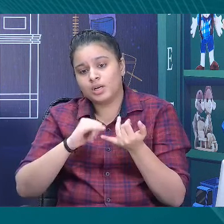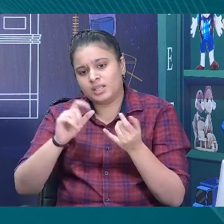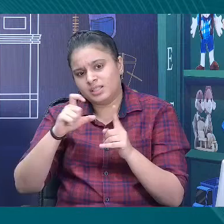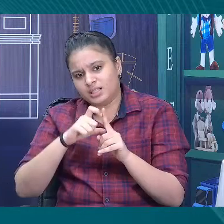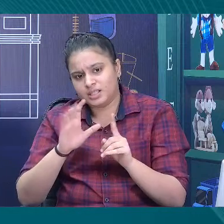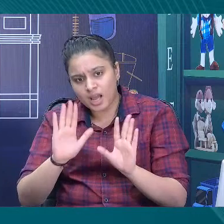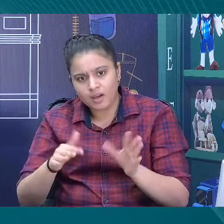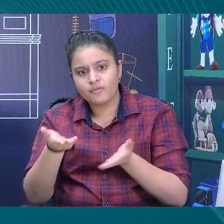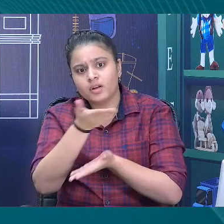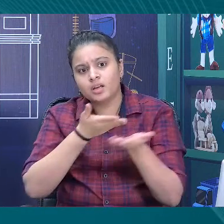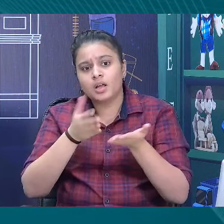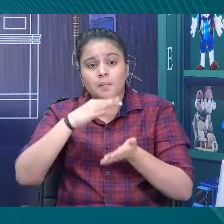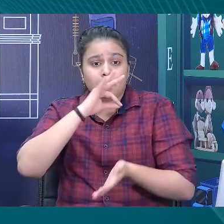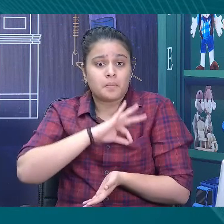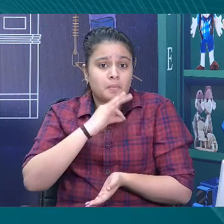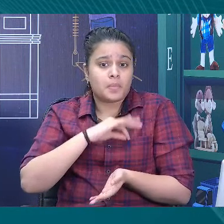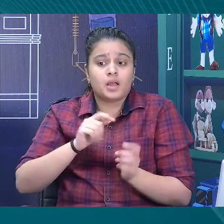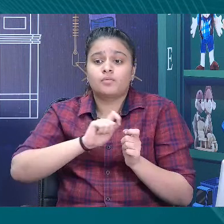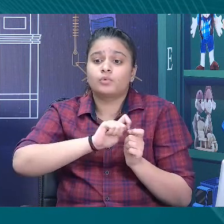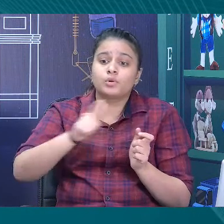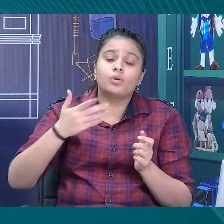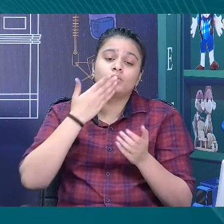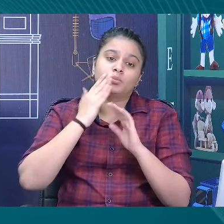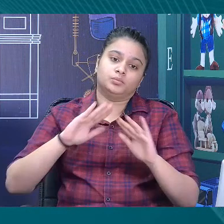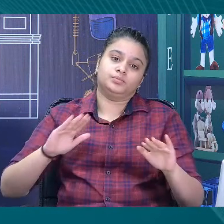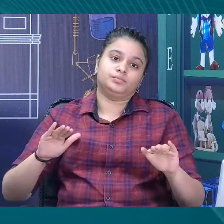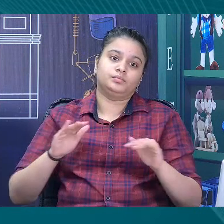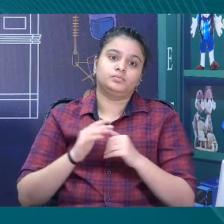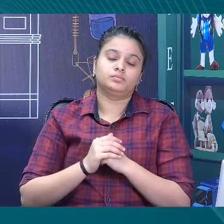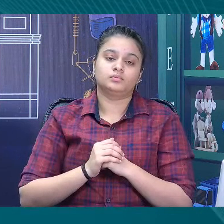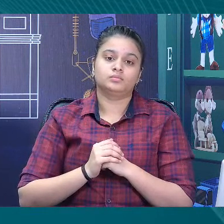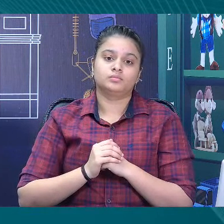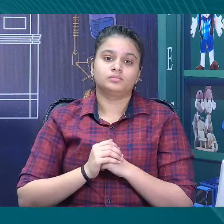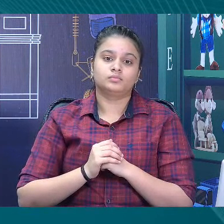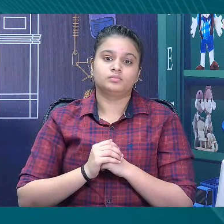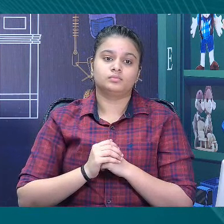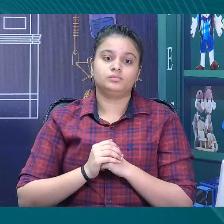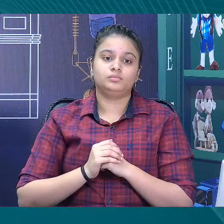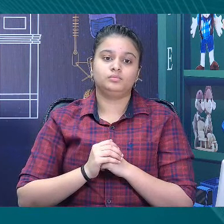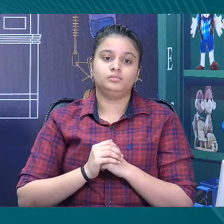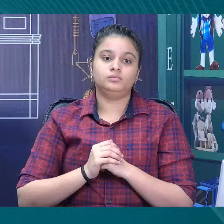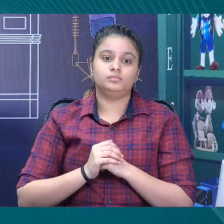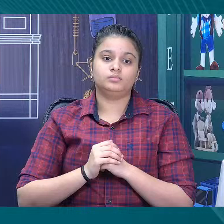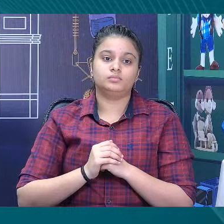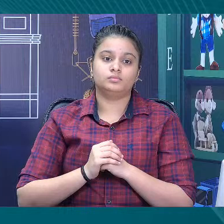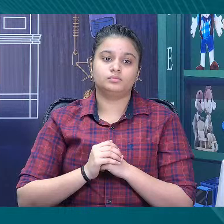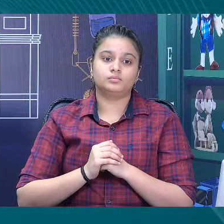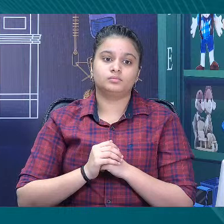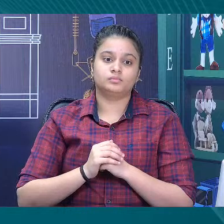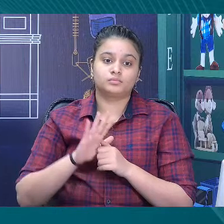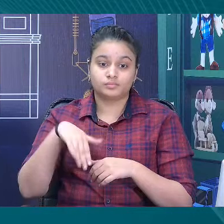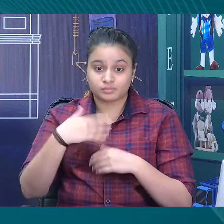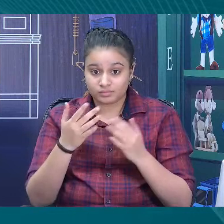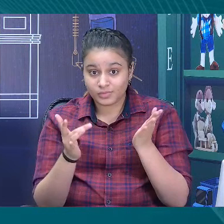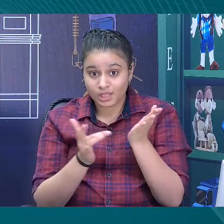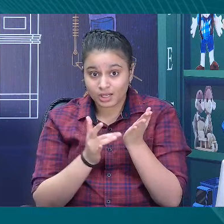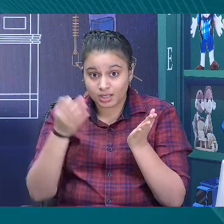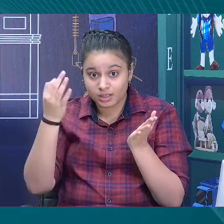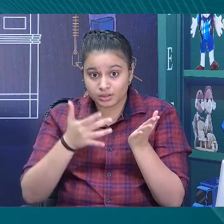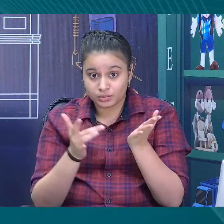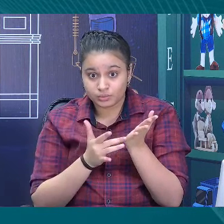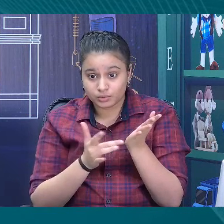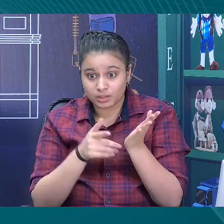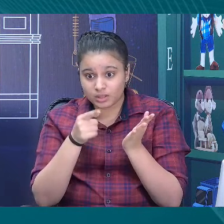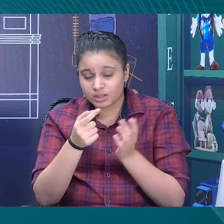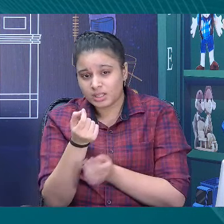SLD, it benefits all the other children. Then, of course, assistive technology is there, but that is a